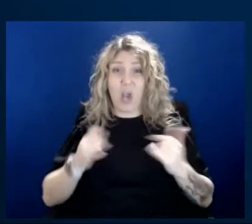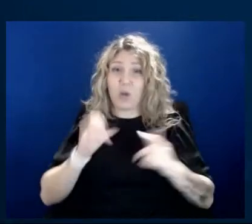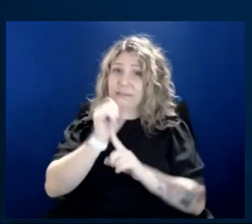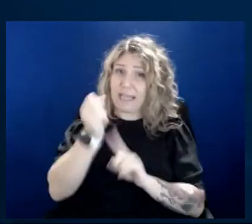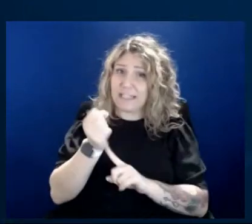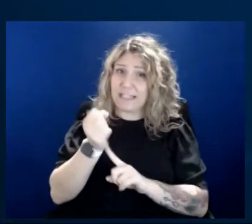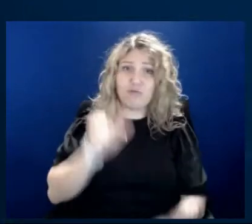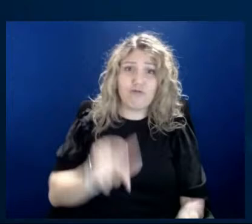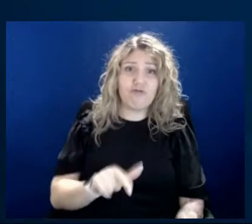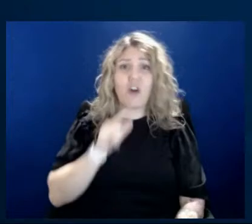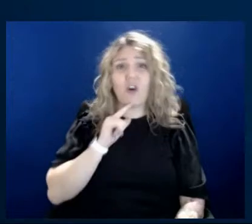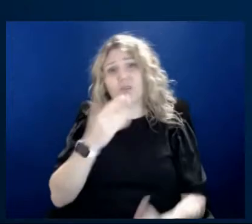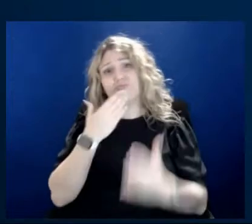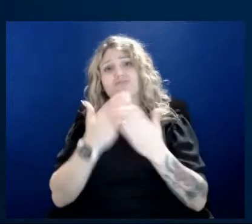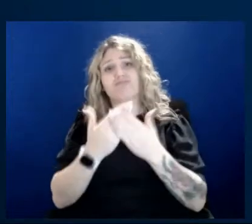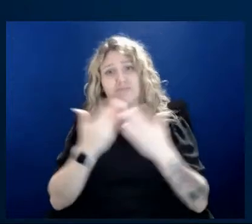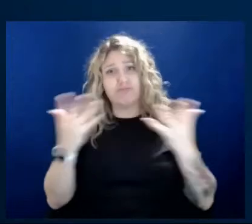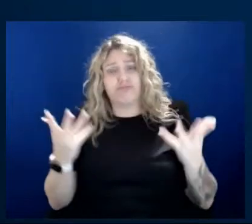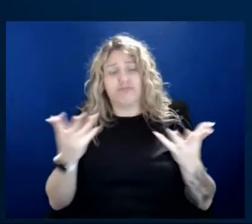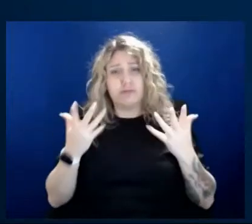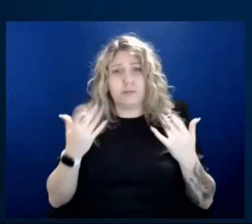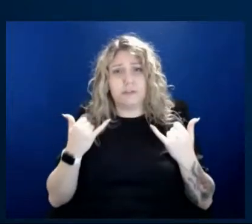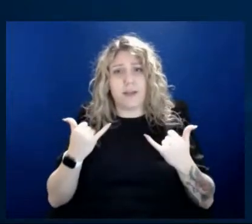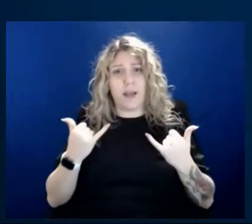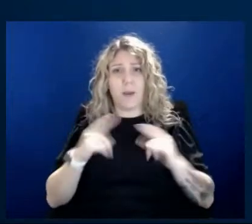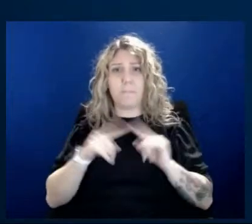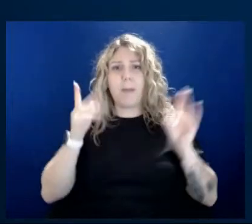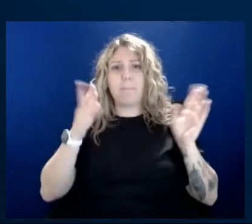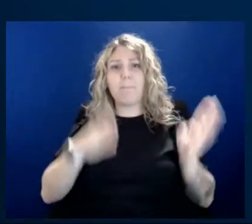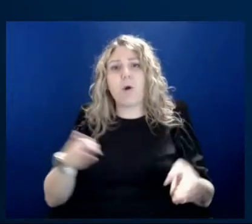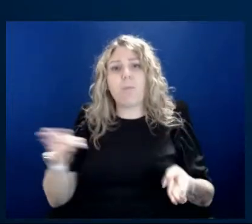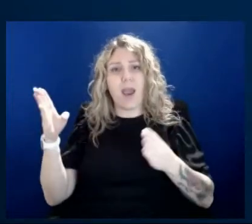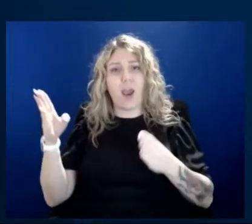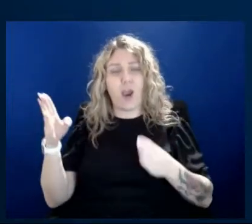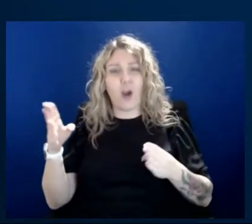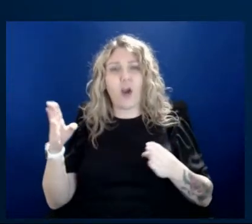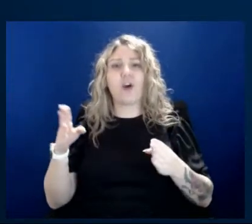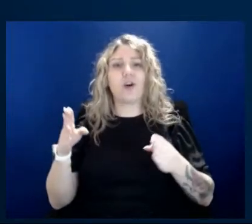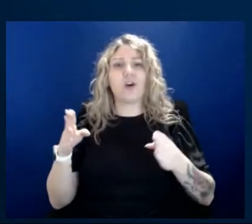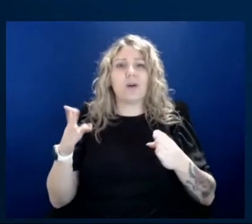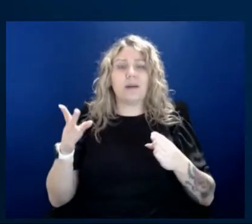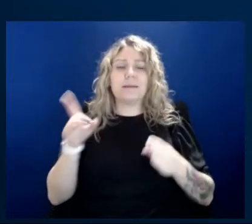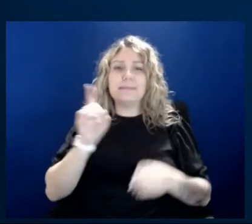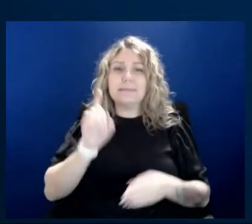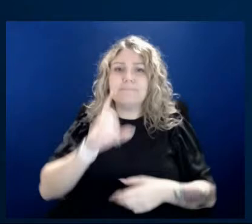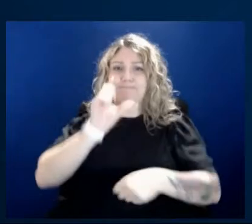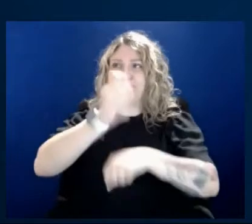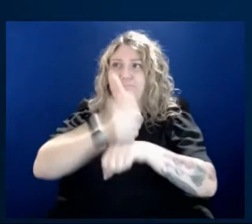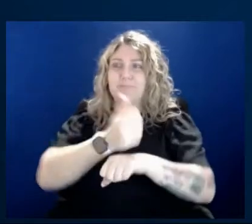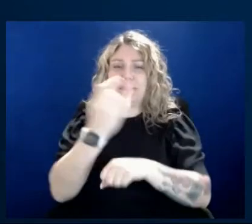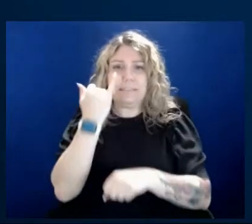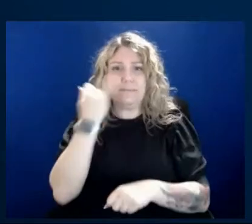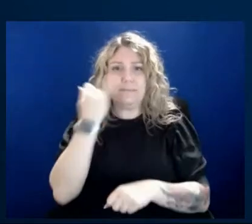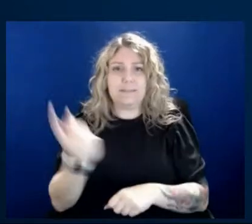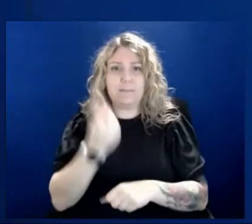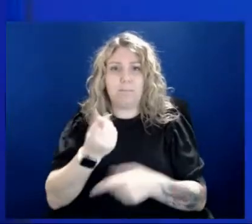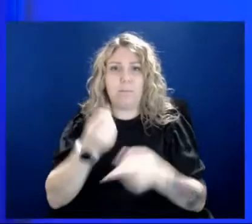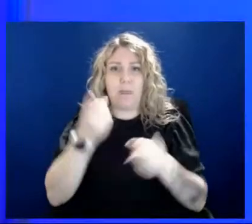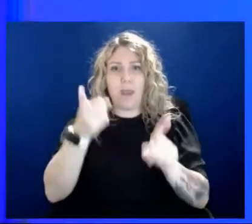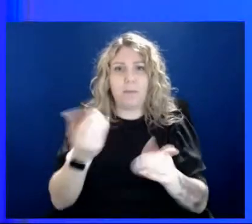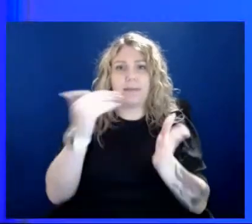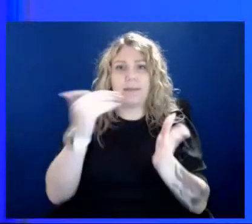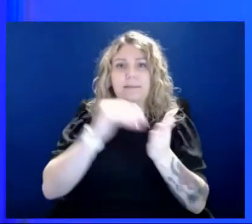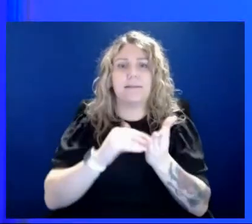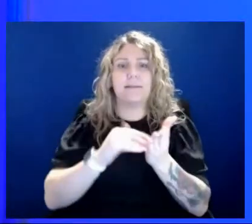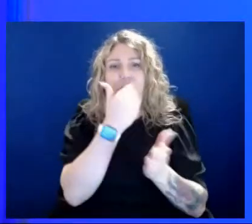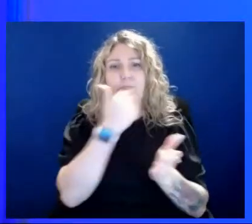pretty good place, but let's prepare. Let's lay the groundwork in case something happens again, so that we're in a better position